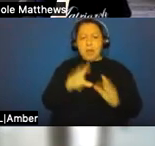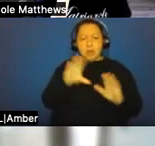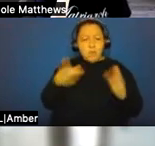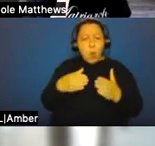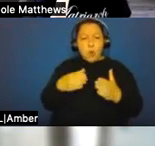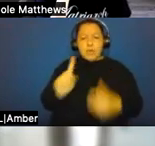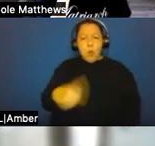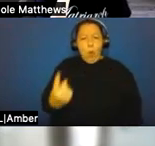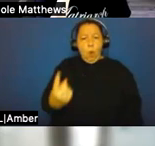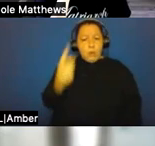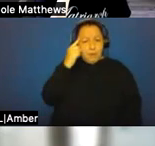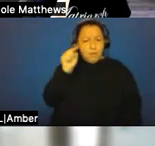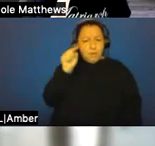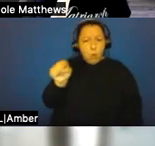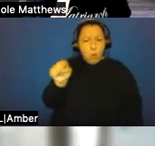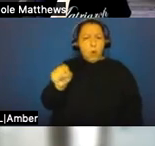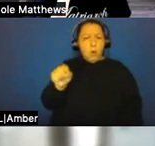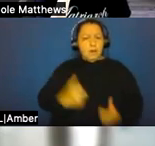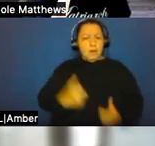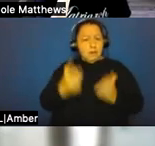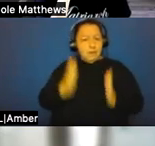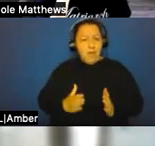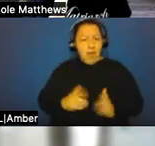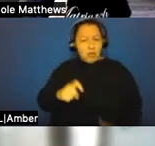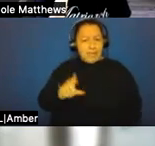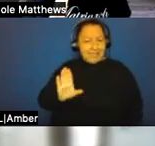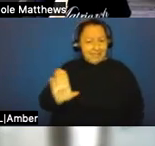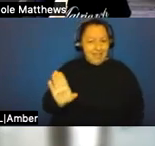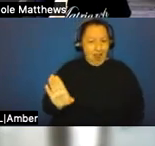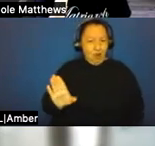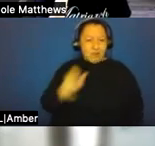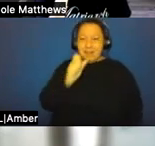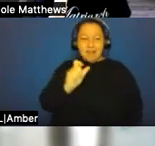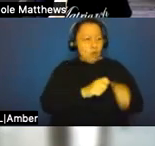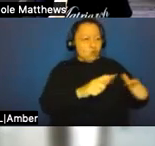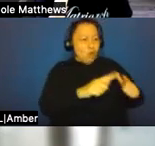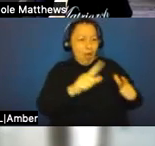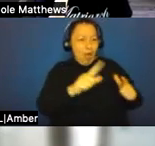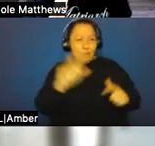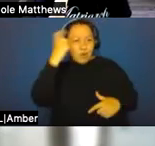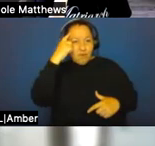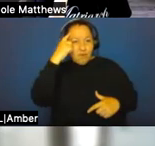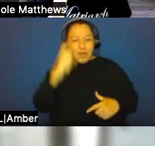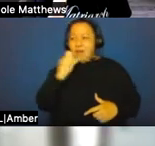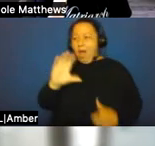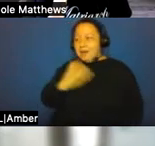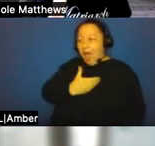needs or what the tribal government's needs are or what our needs are, but it's focused on the needs of the victims. That we